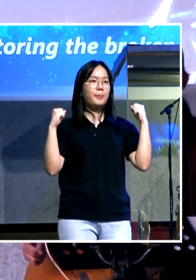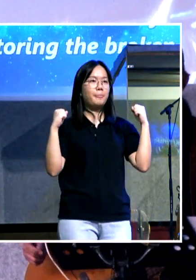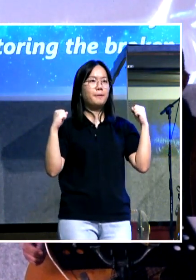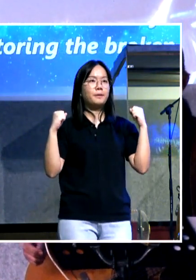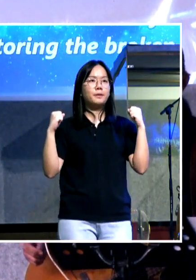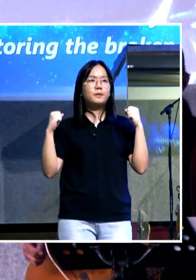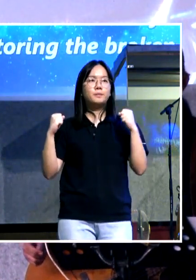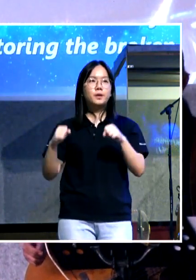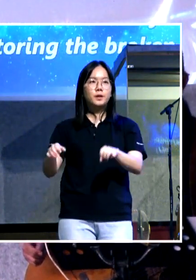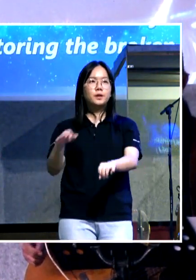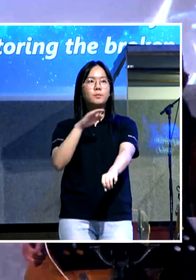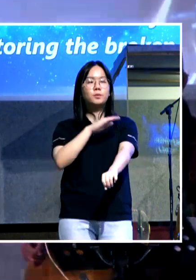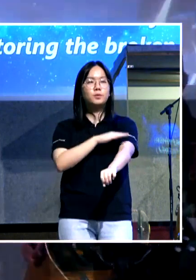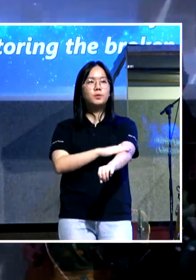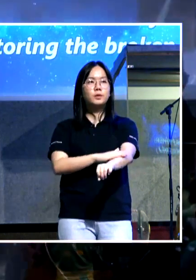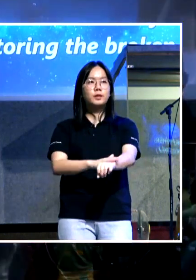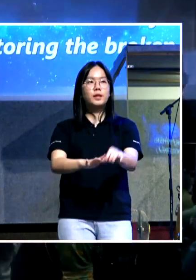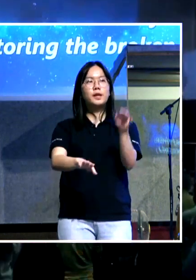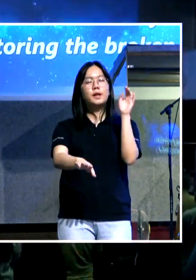besar.